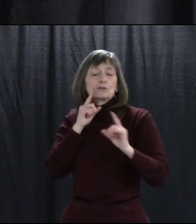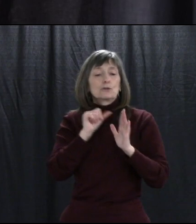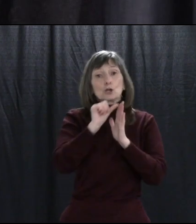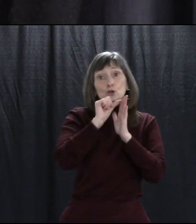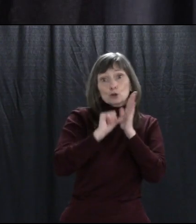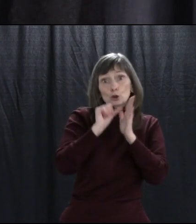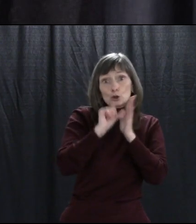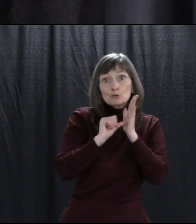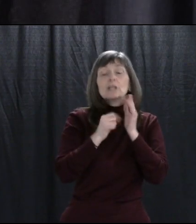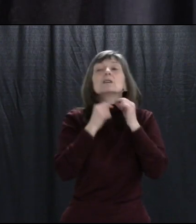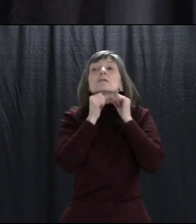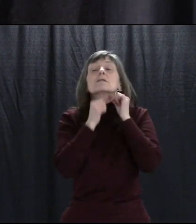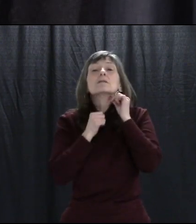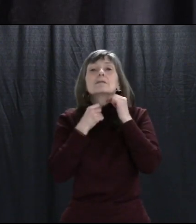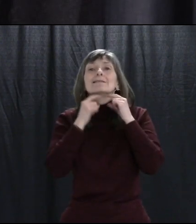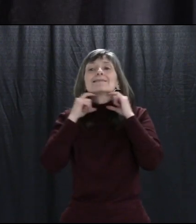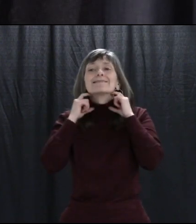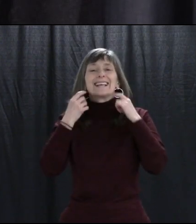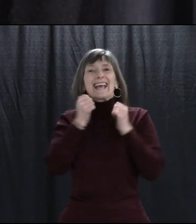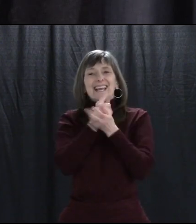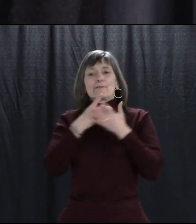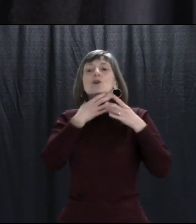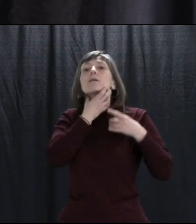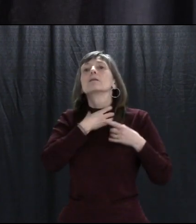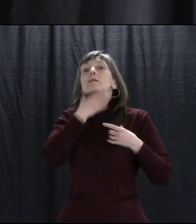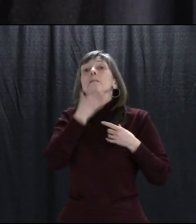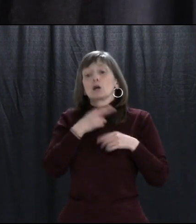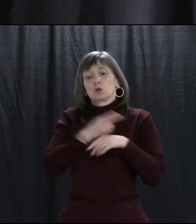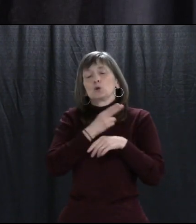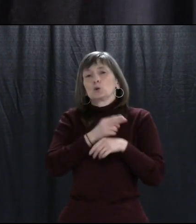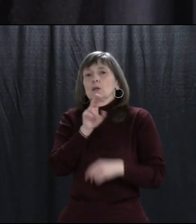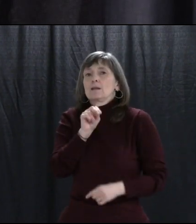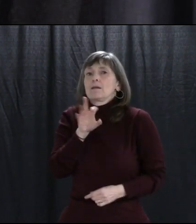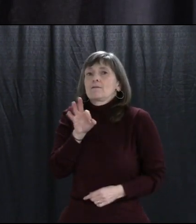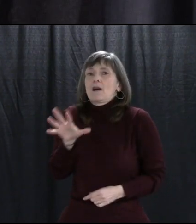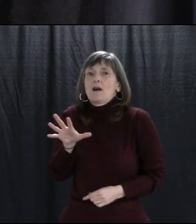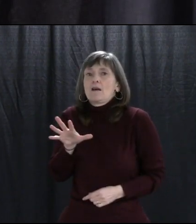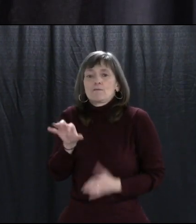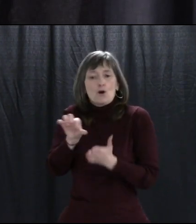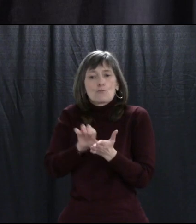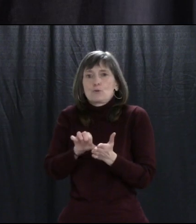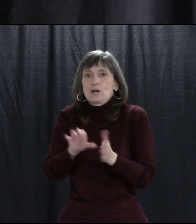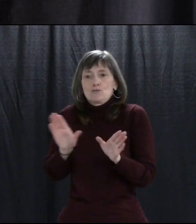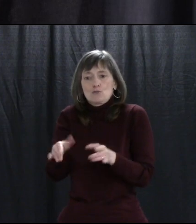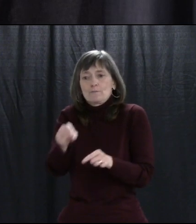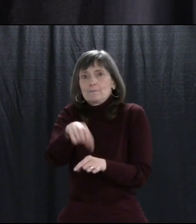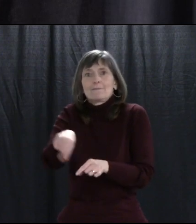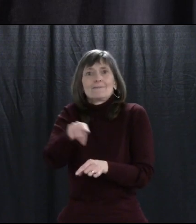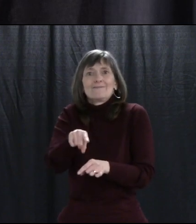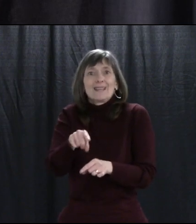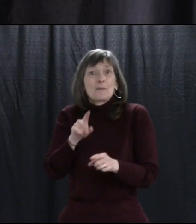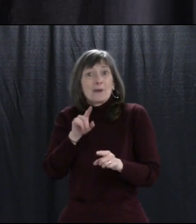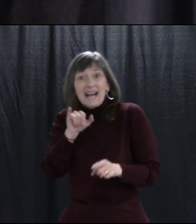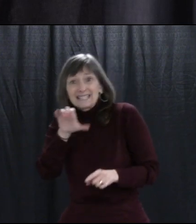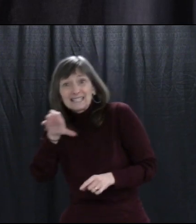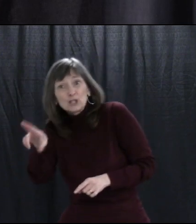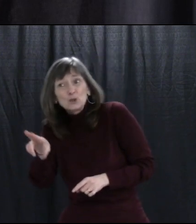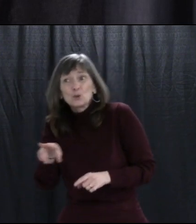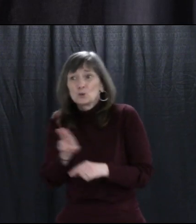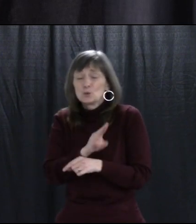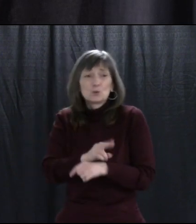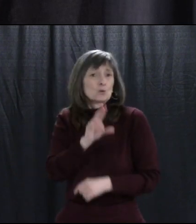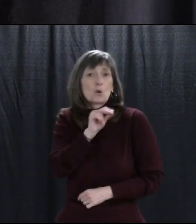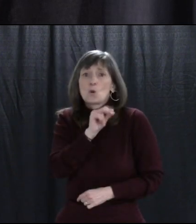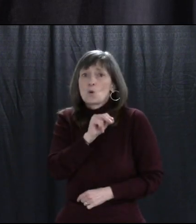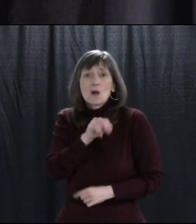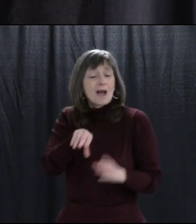the airway, bronchoscopes. These are not the kind of things you would see outside of an operating room or an intensive care or high dependency